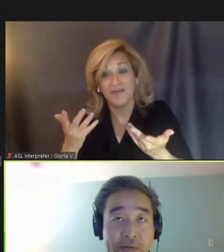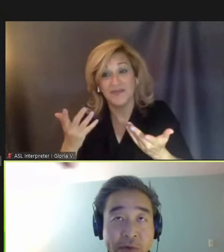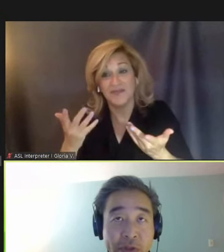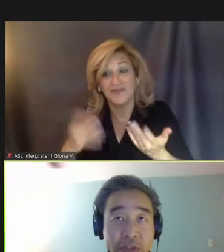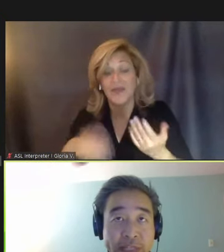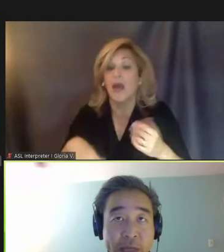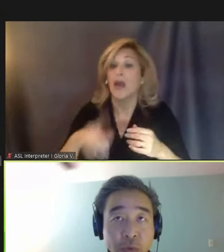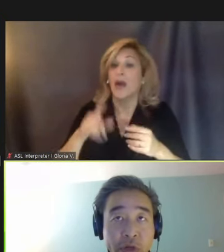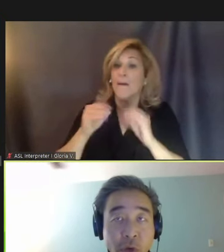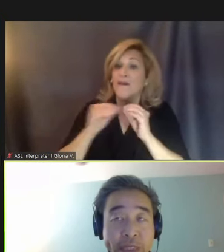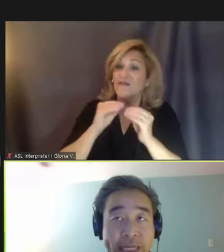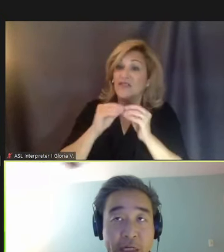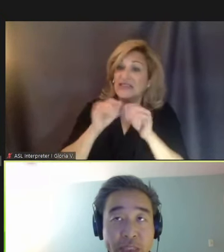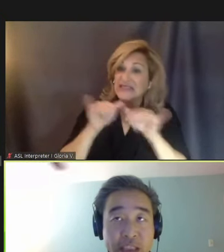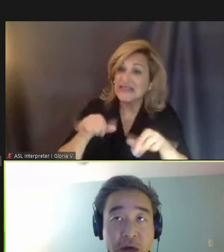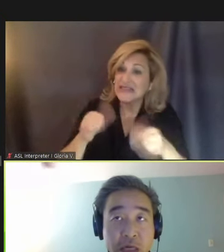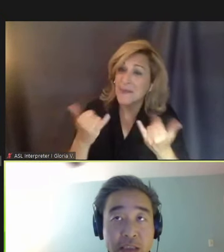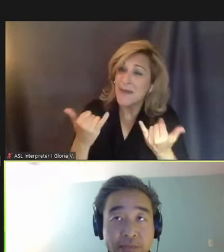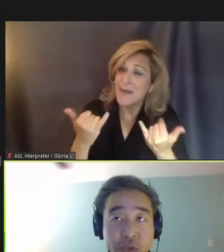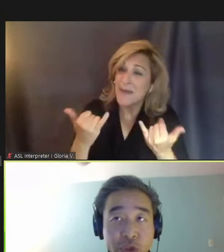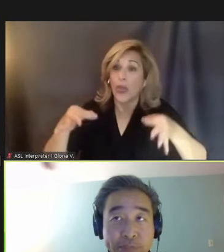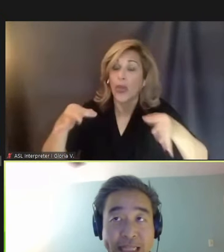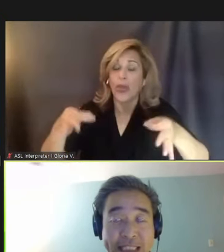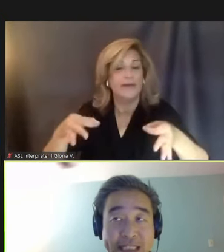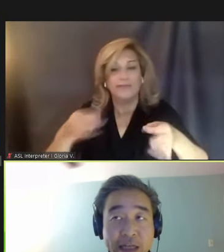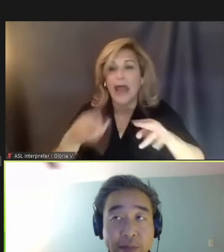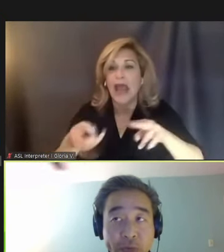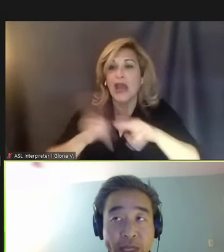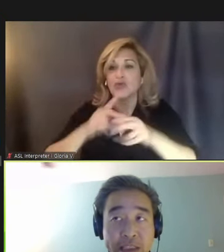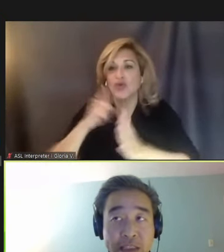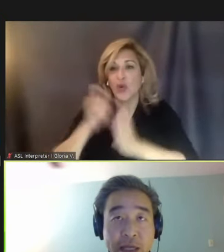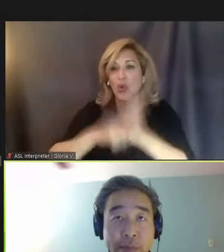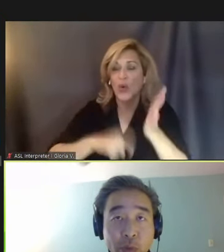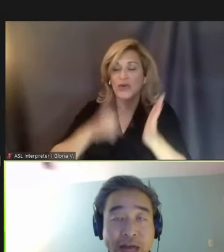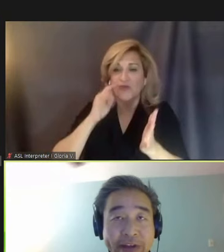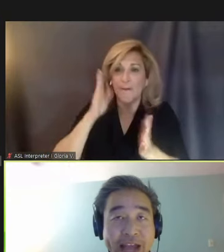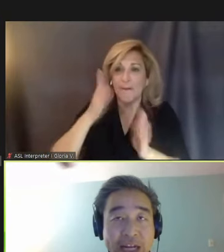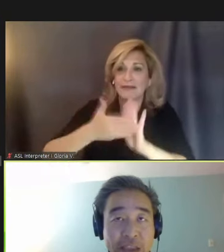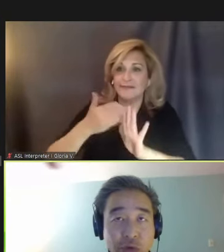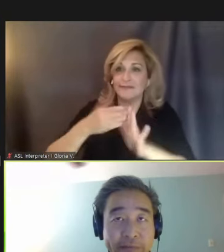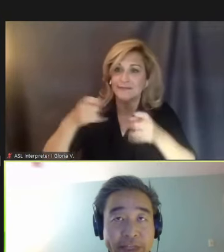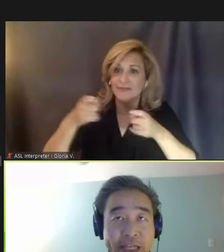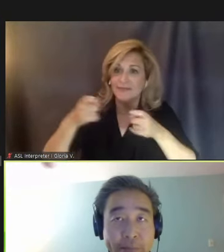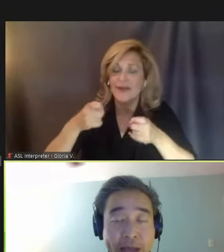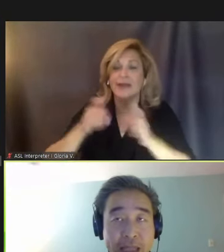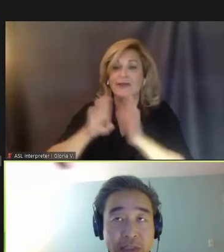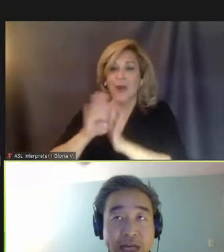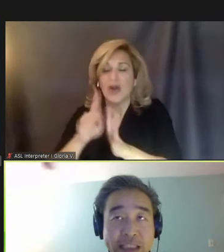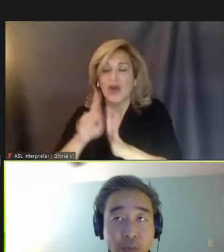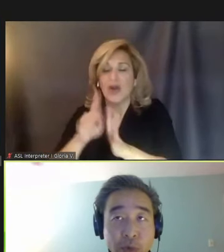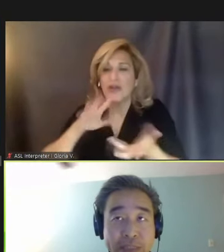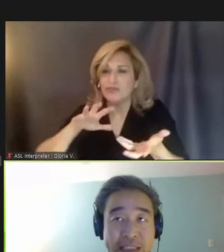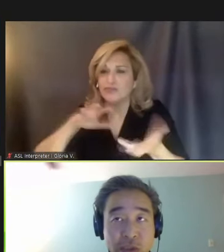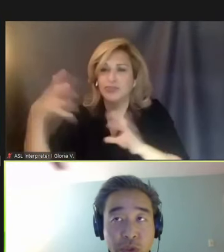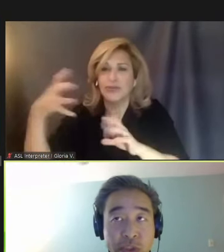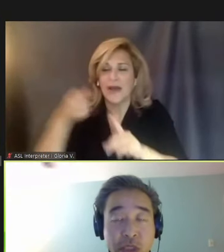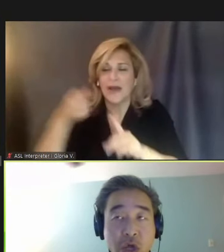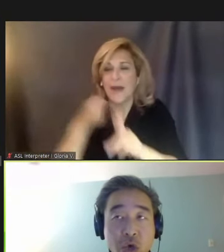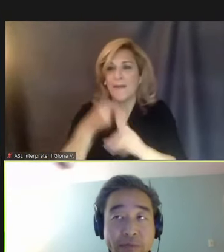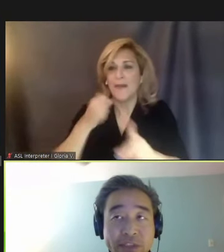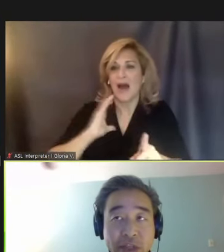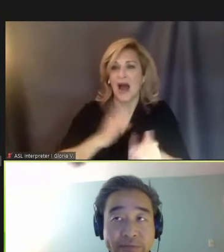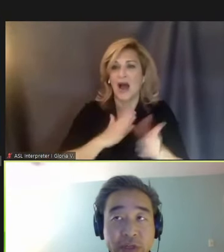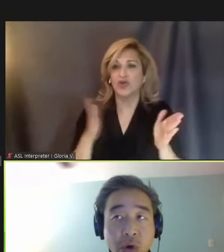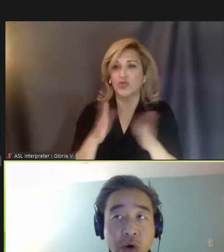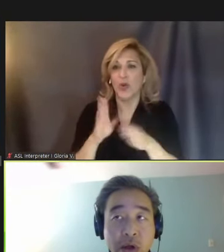now. Further delay will not only increase the cost of future maintenance and upgrades, but will have a catastrophic impact on our small business owners